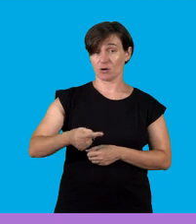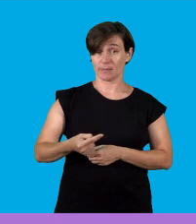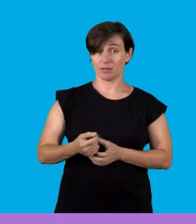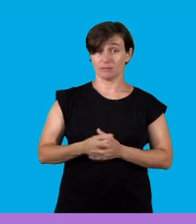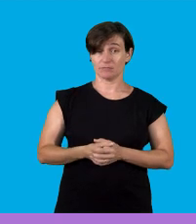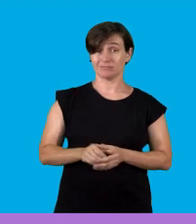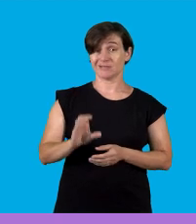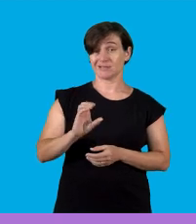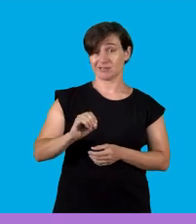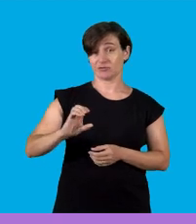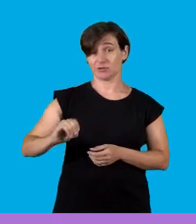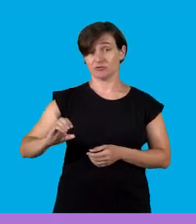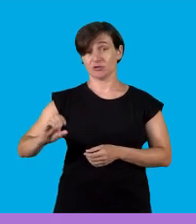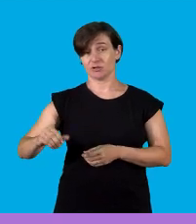here,